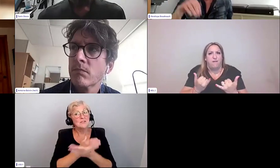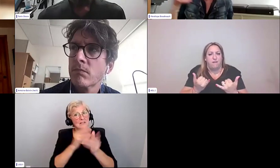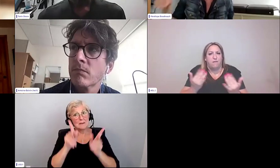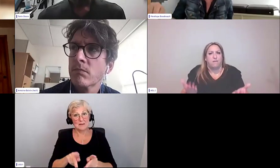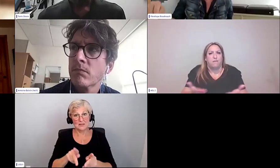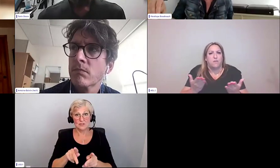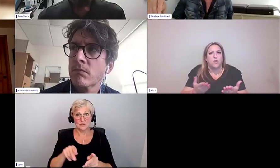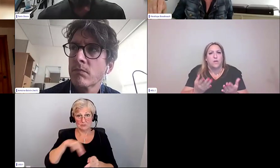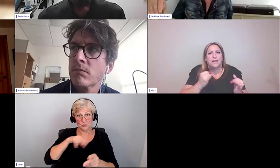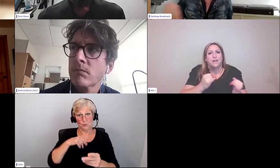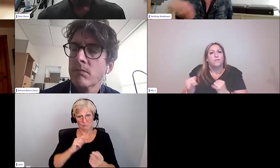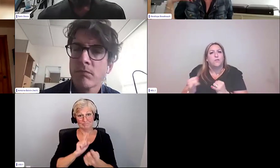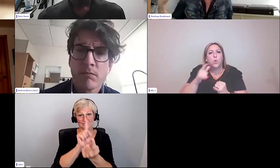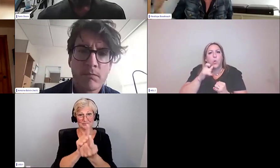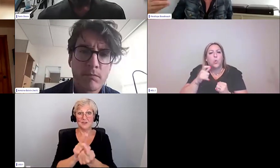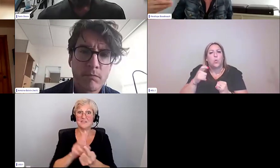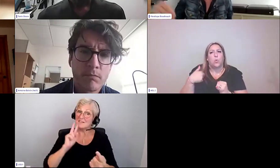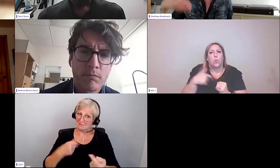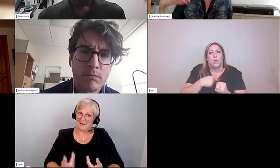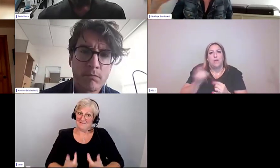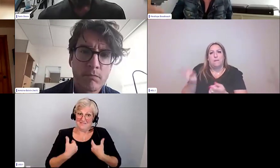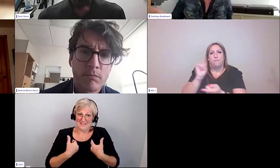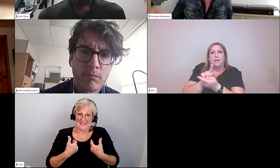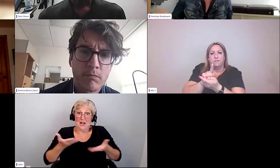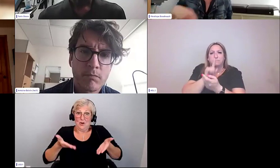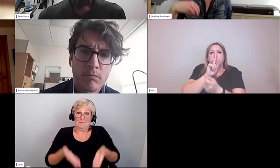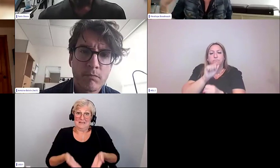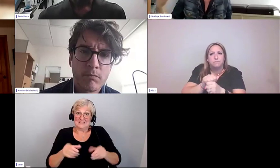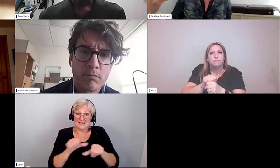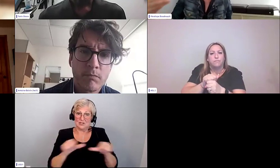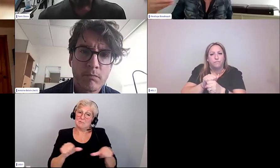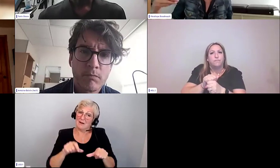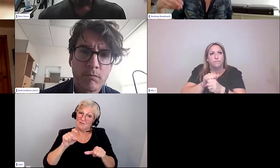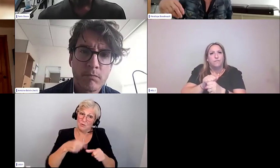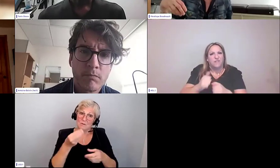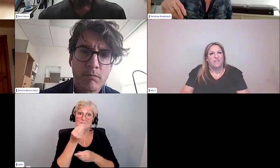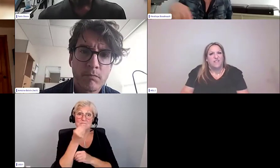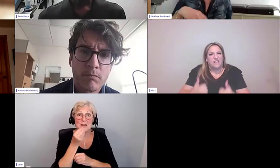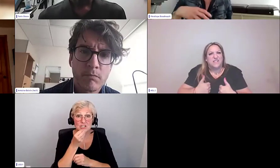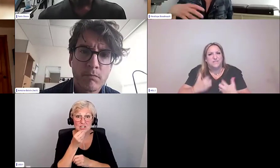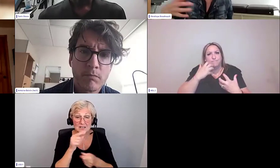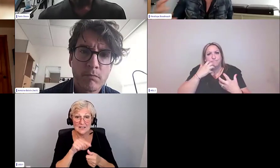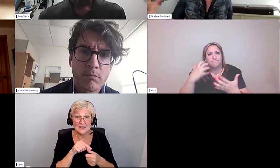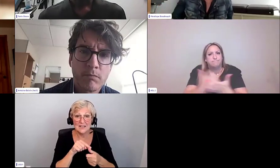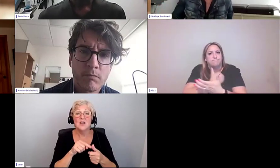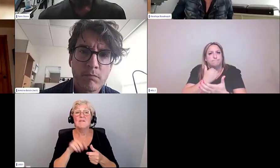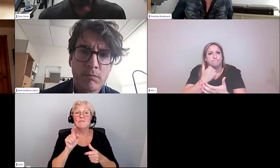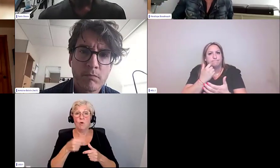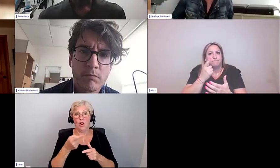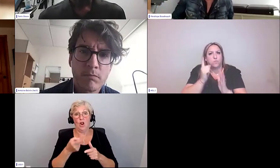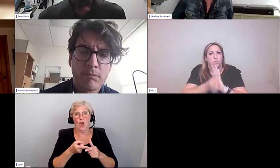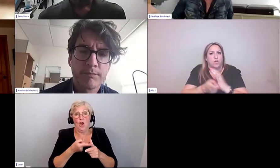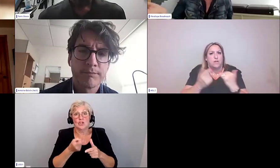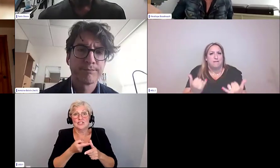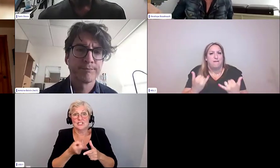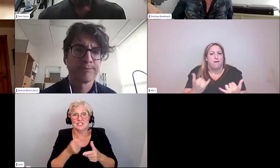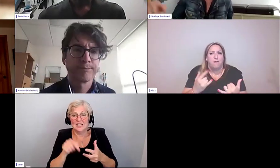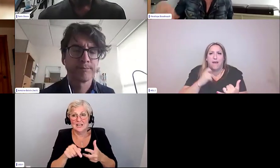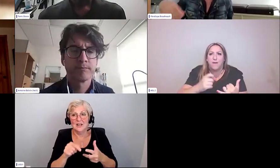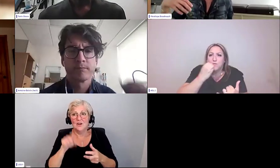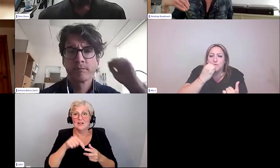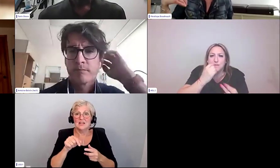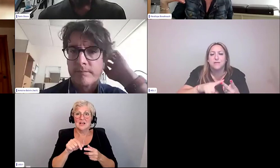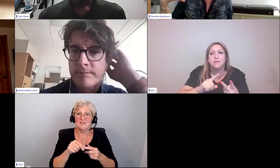the individuals that we are meeting really are living really in the present moment. They have to eat, they have to